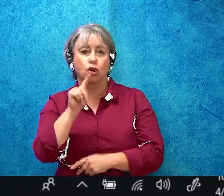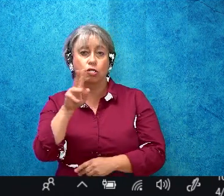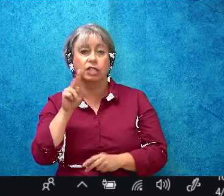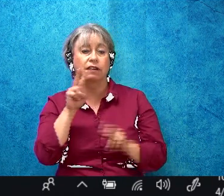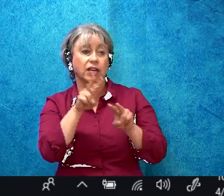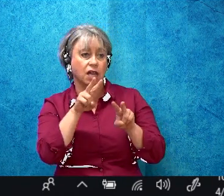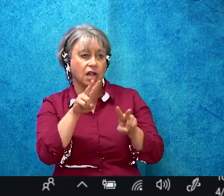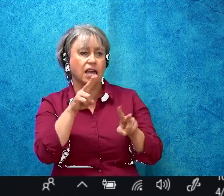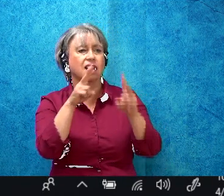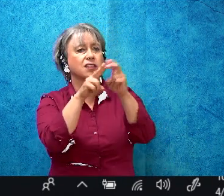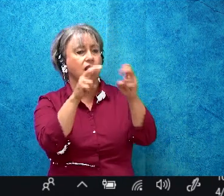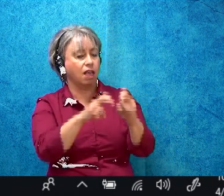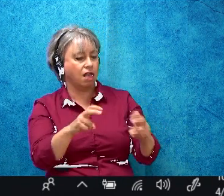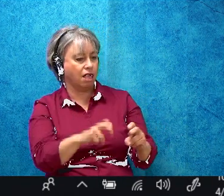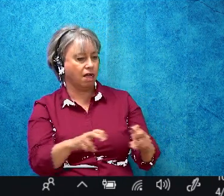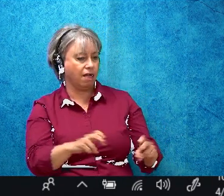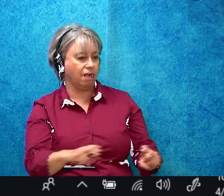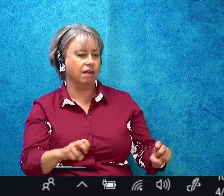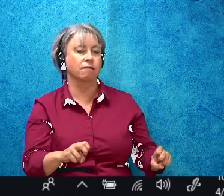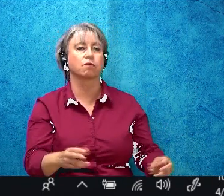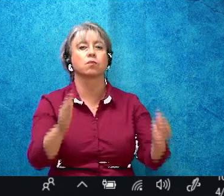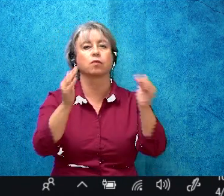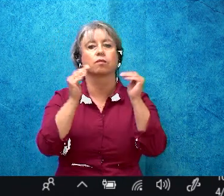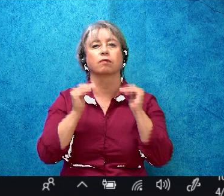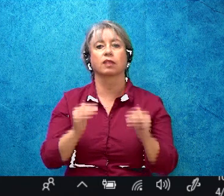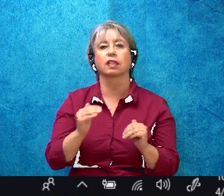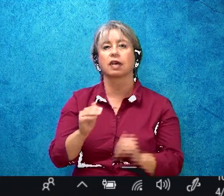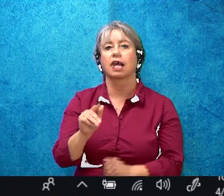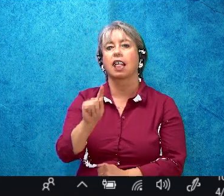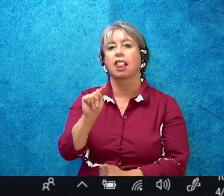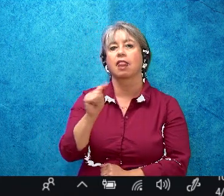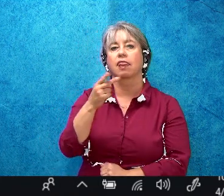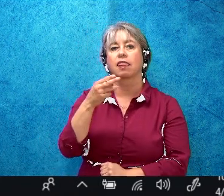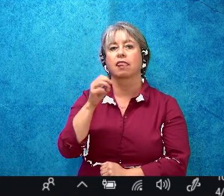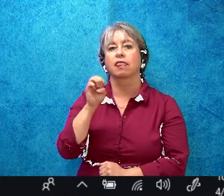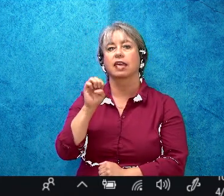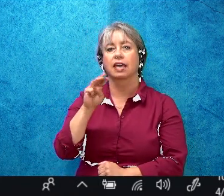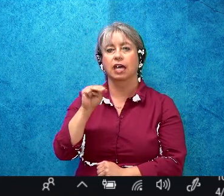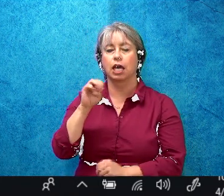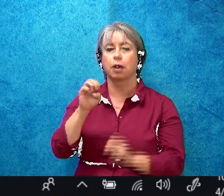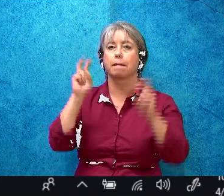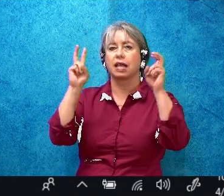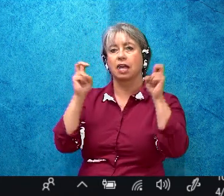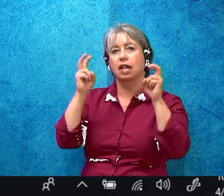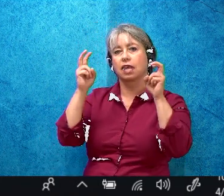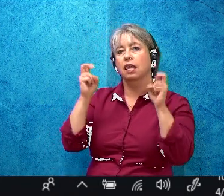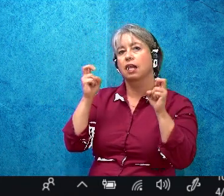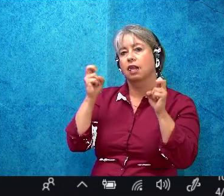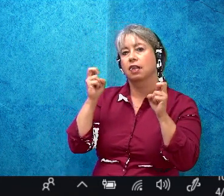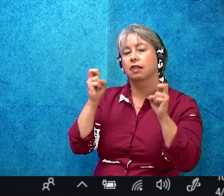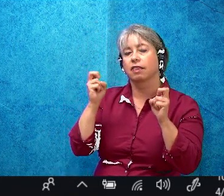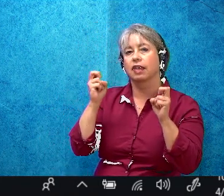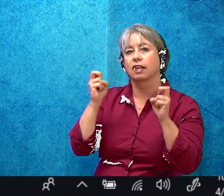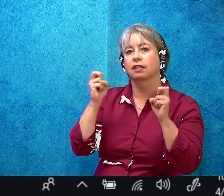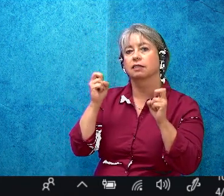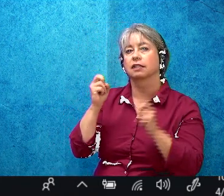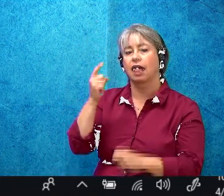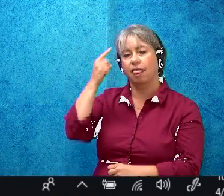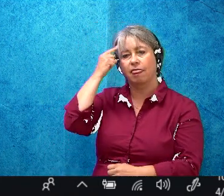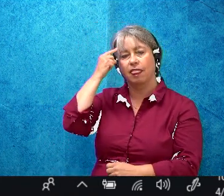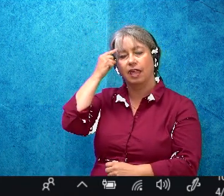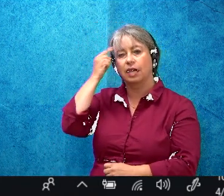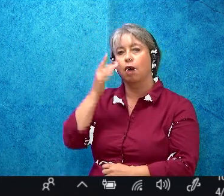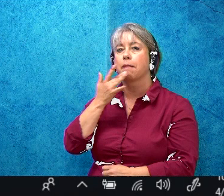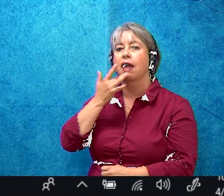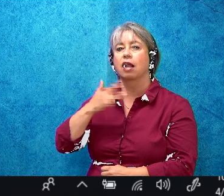to do. Theme, an important idea or a lesson in a literary text, okay? Think about a birthday party where